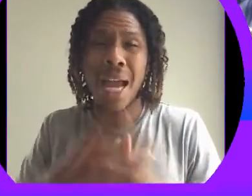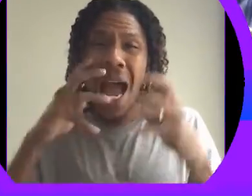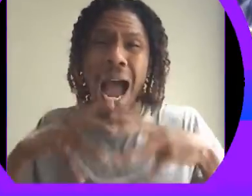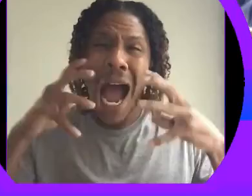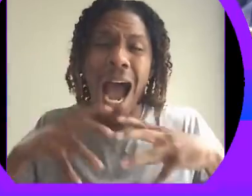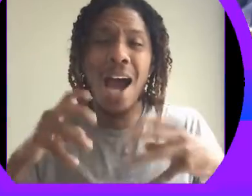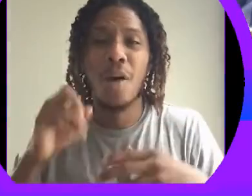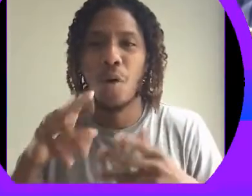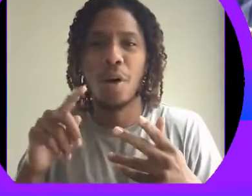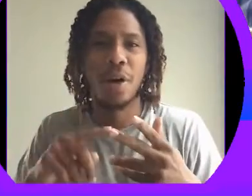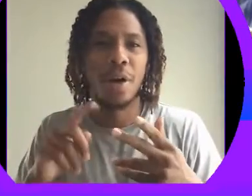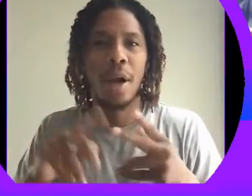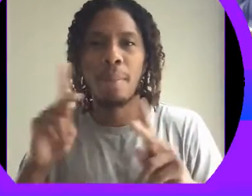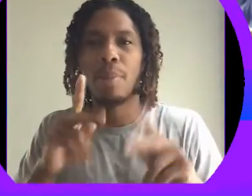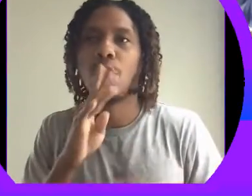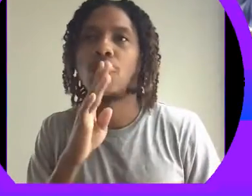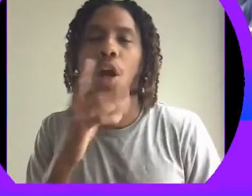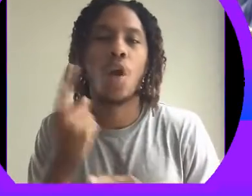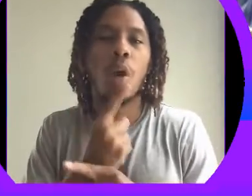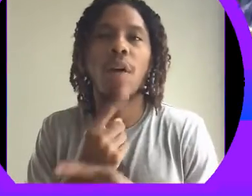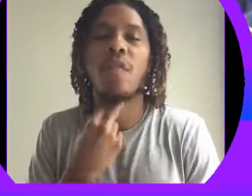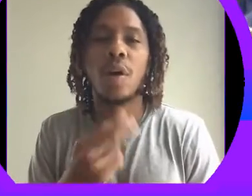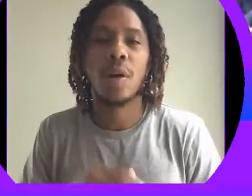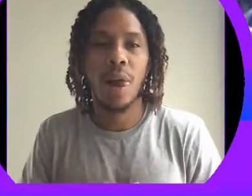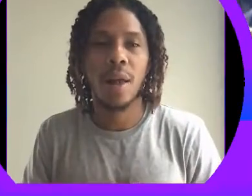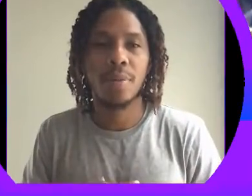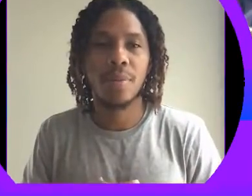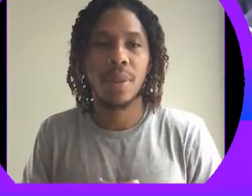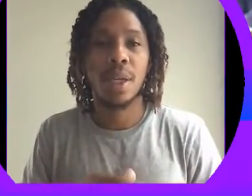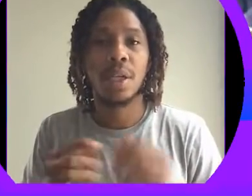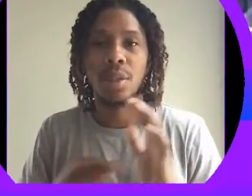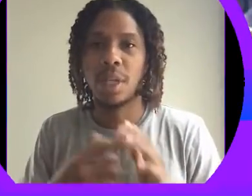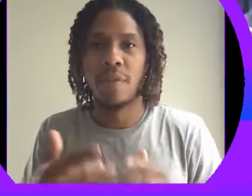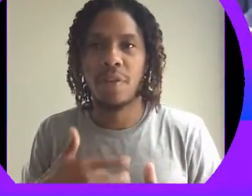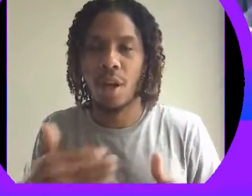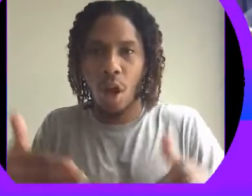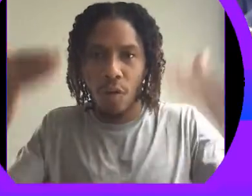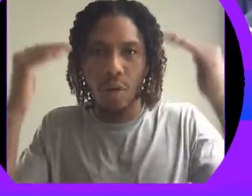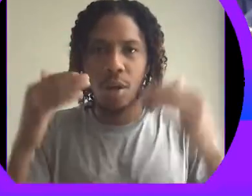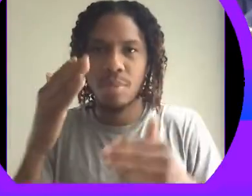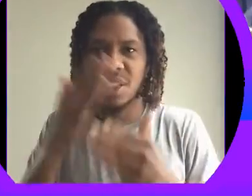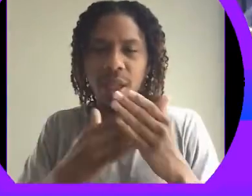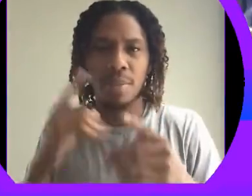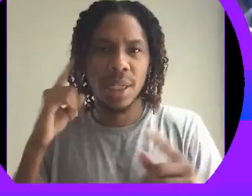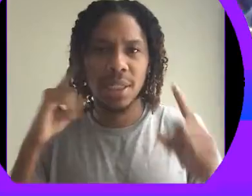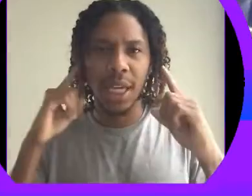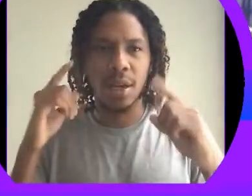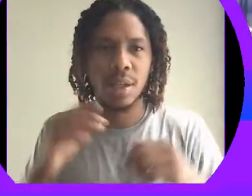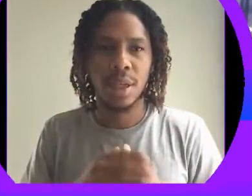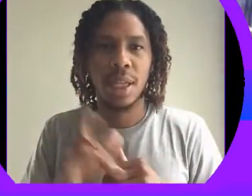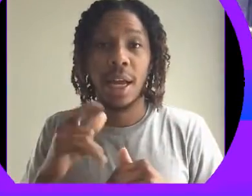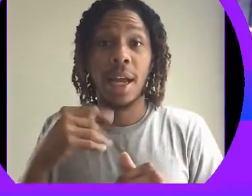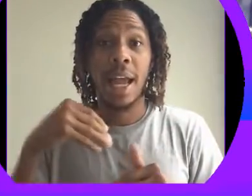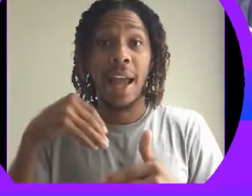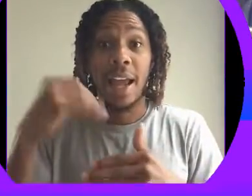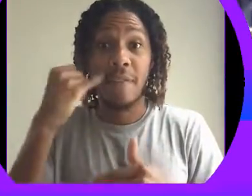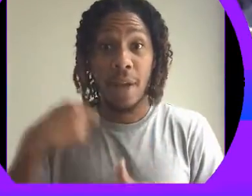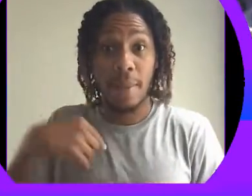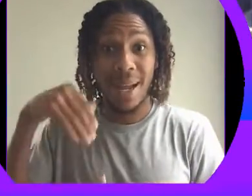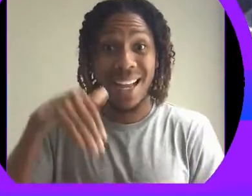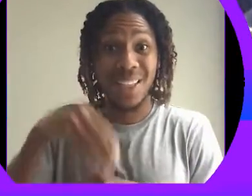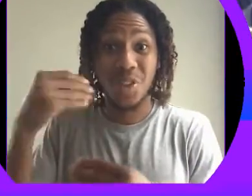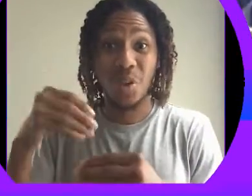crying to people talking even at a normal level. People on the spectrum can often be overwhelmed by certain sounds. For me, at the supermarket, when everyone's